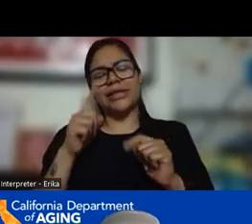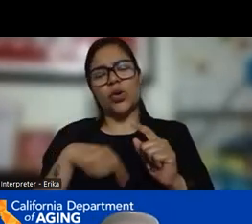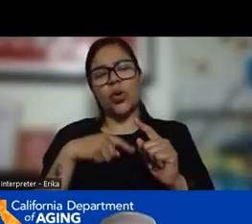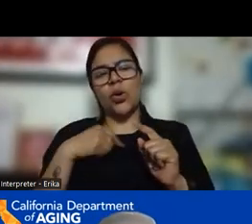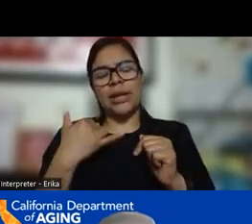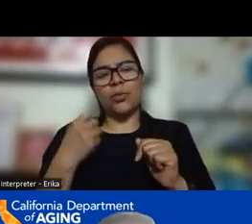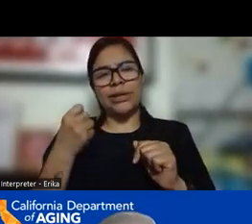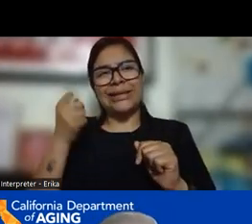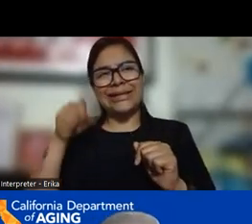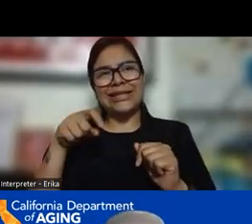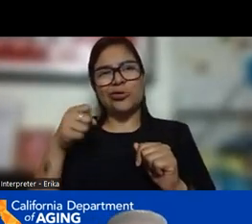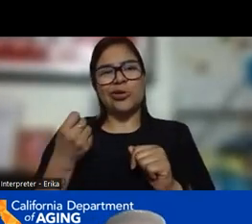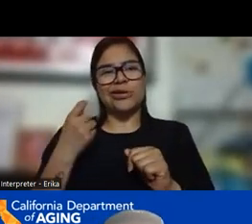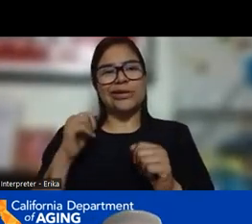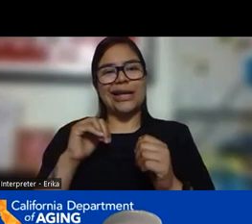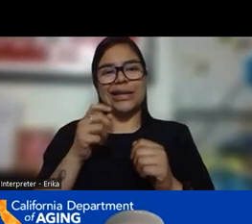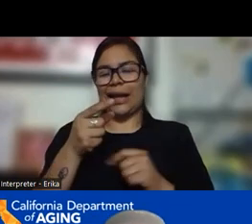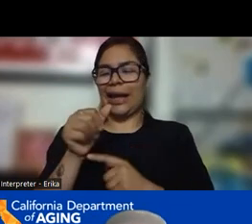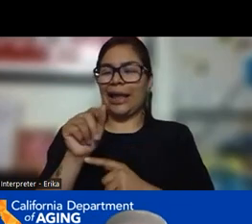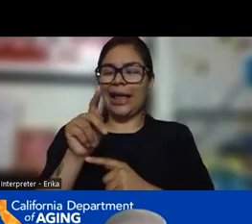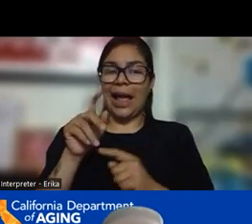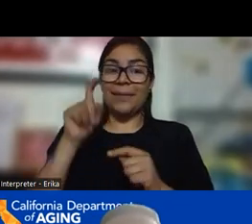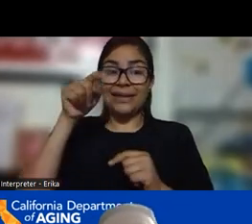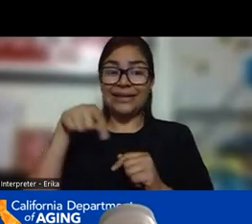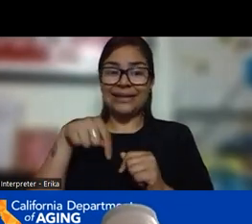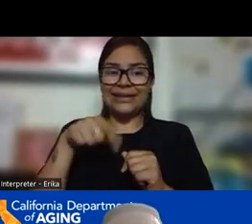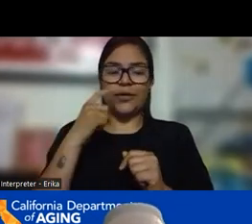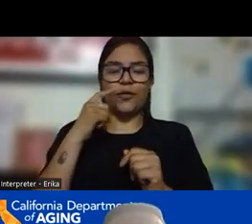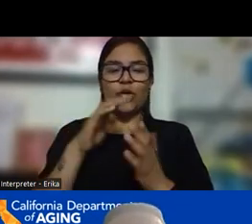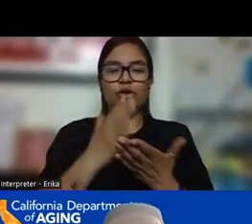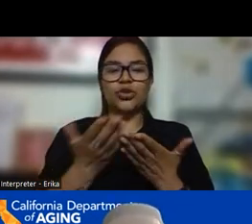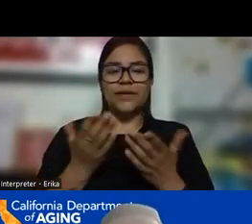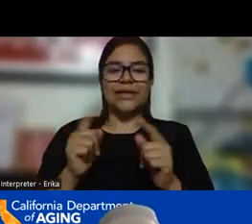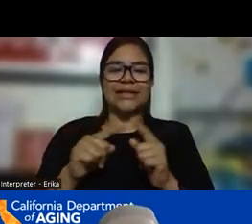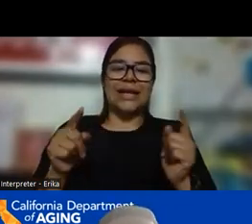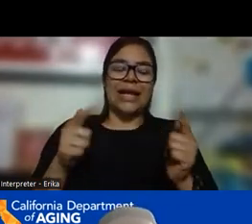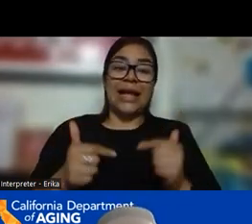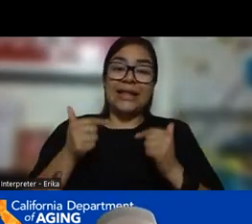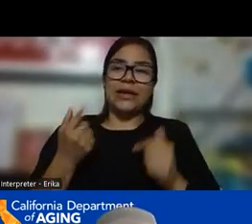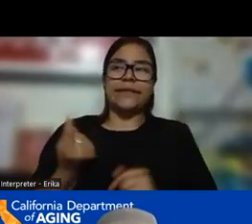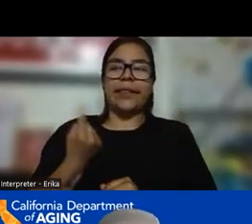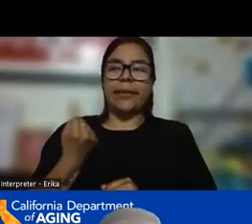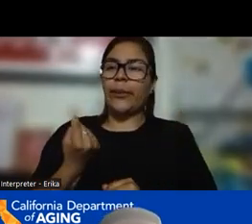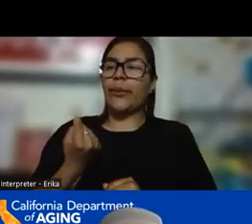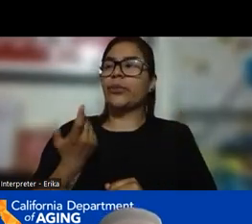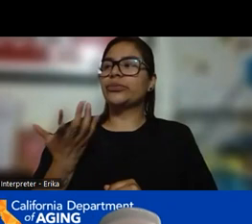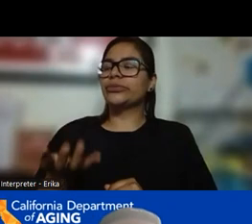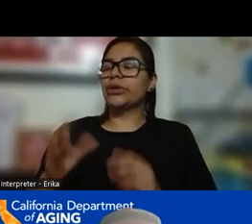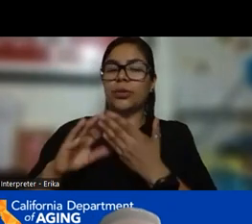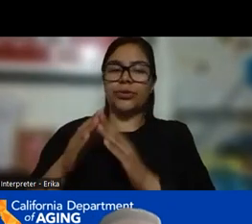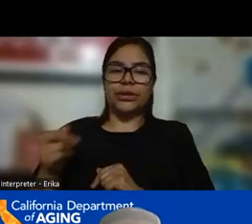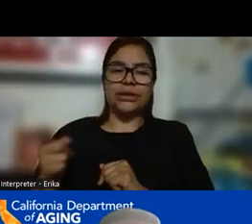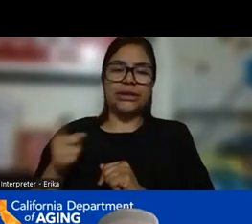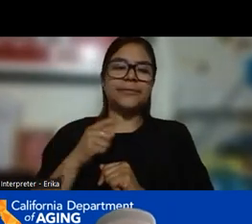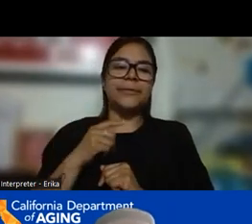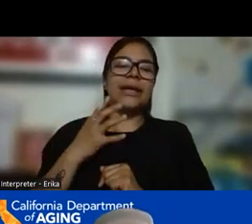the respective gaps are. And national data tells us that these folks are more likely to live alone and face isolation when compared to heterosexuals, many